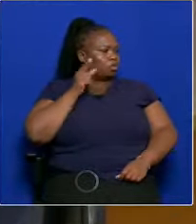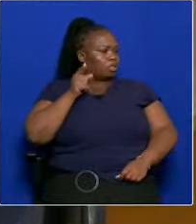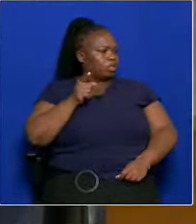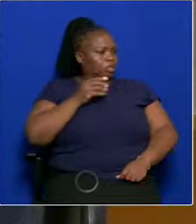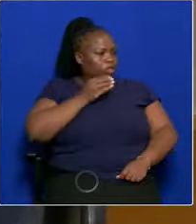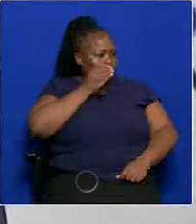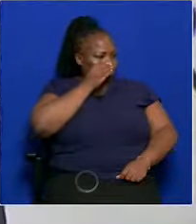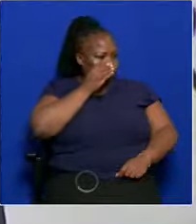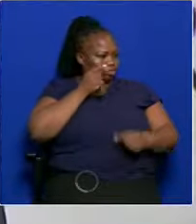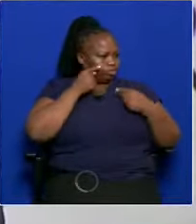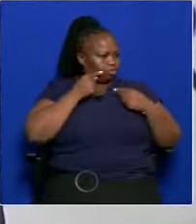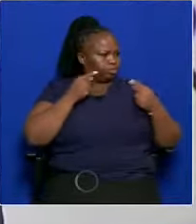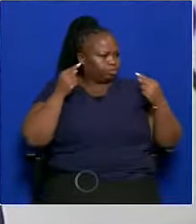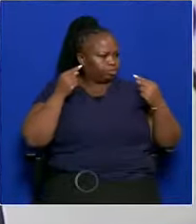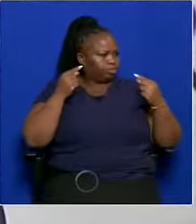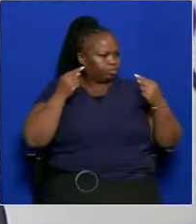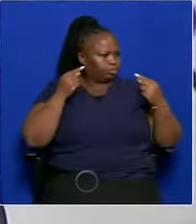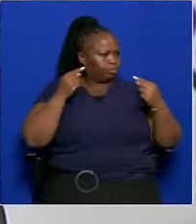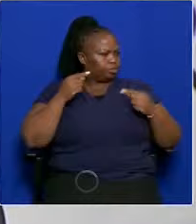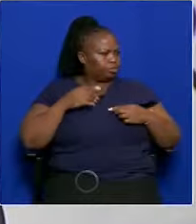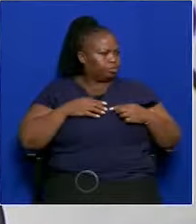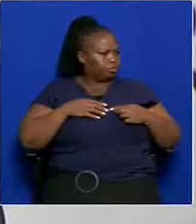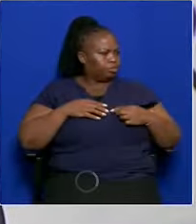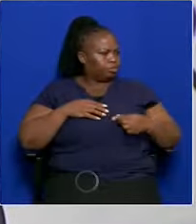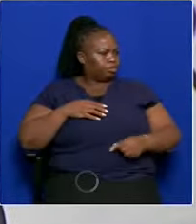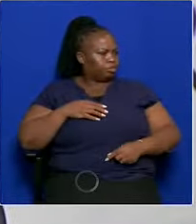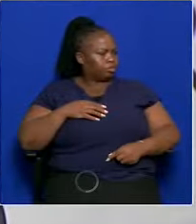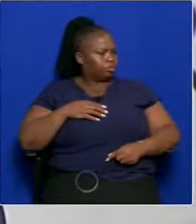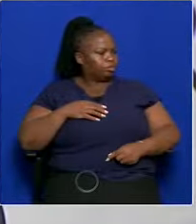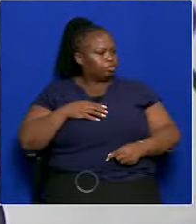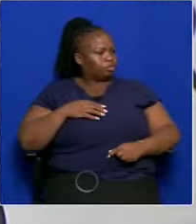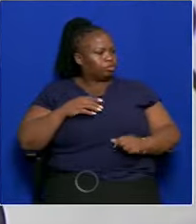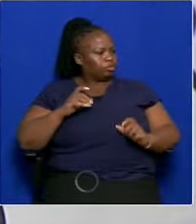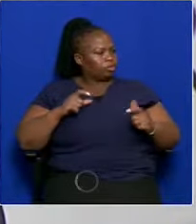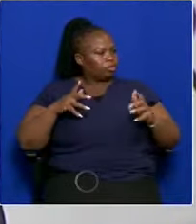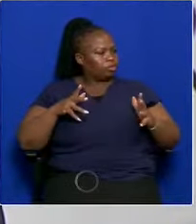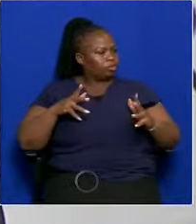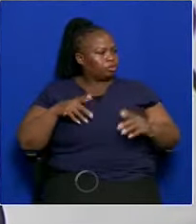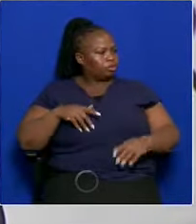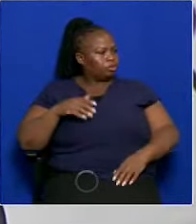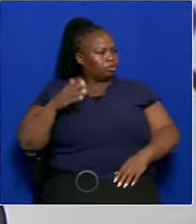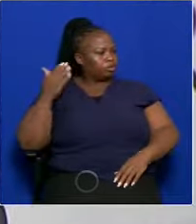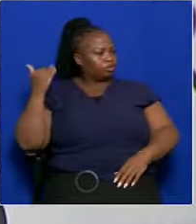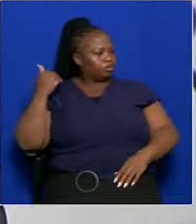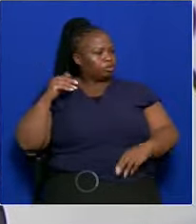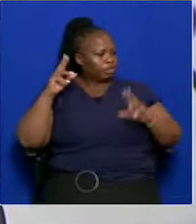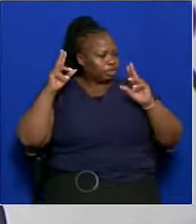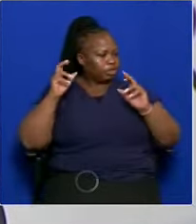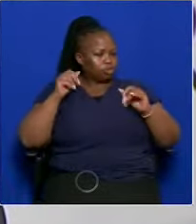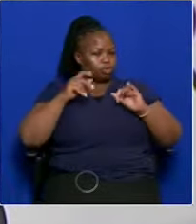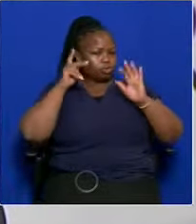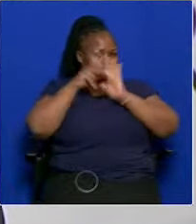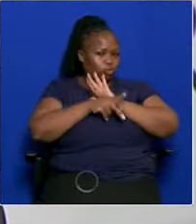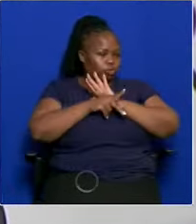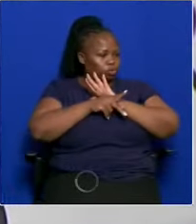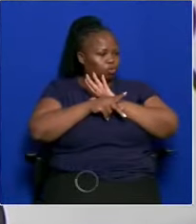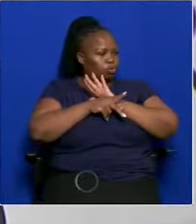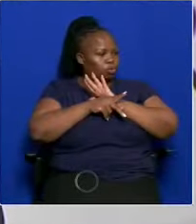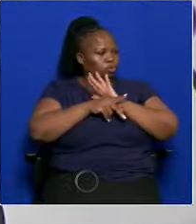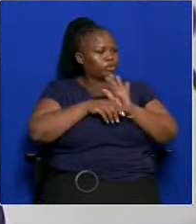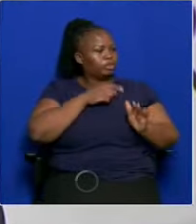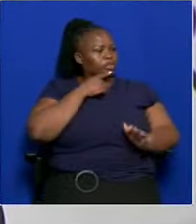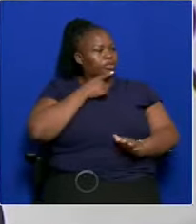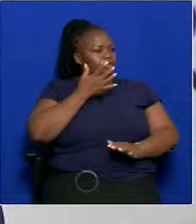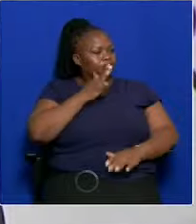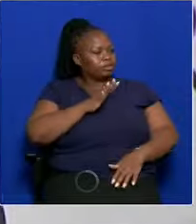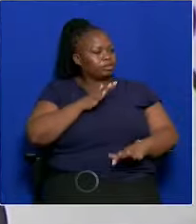Yeah, because I indicated, Commissioner, even during the issue of the matter, I even also seconded my members to go and